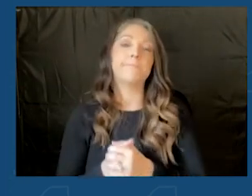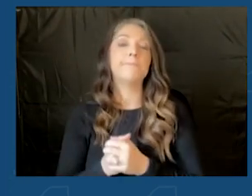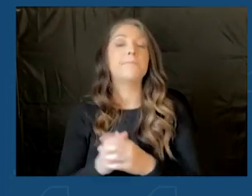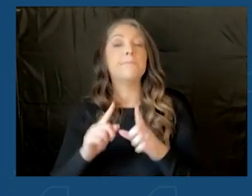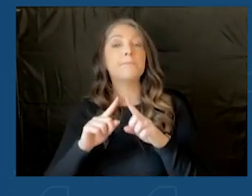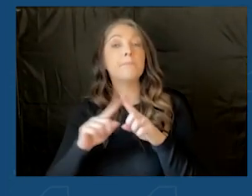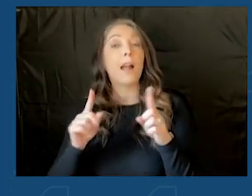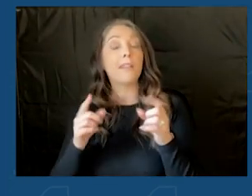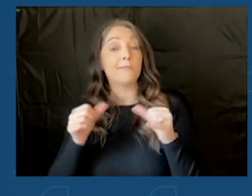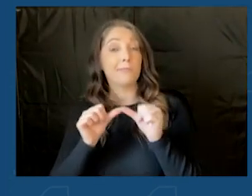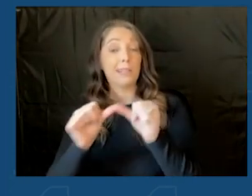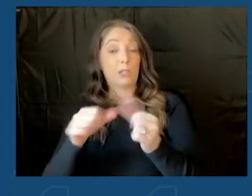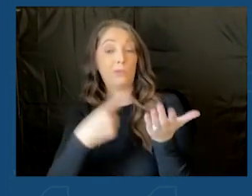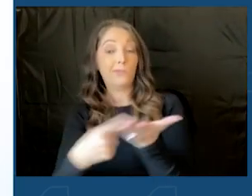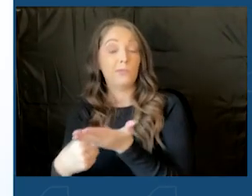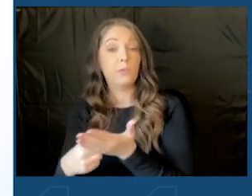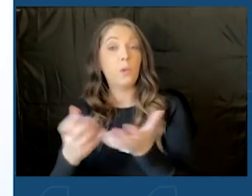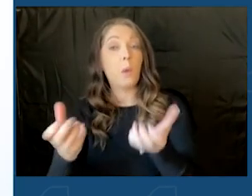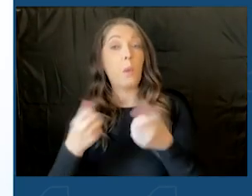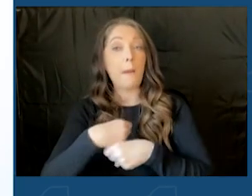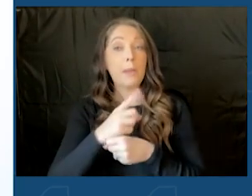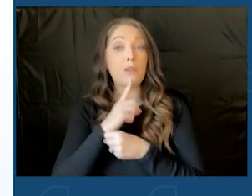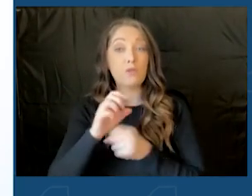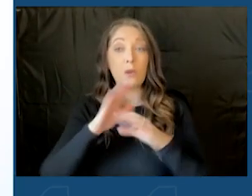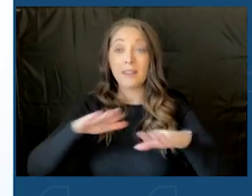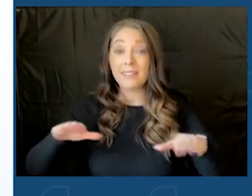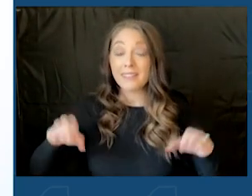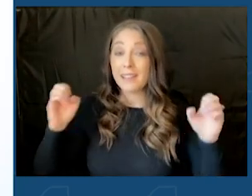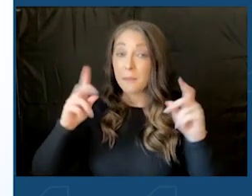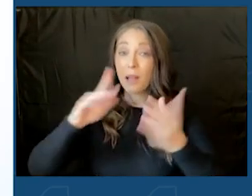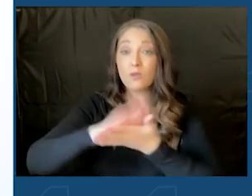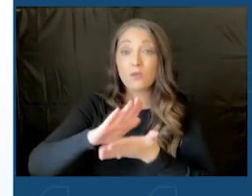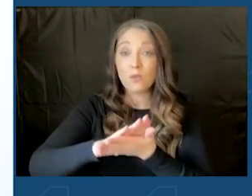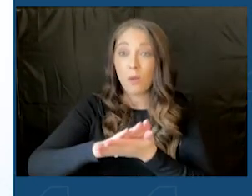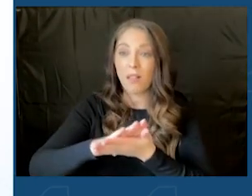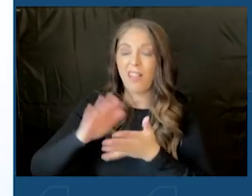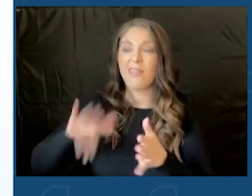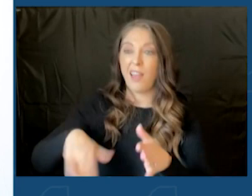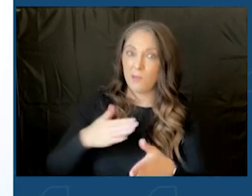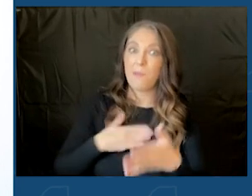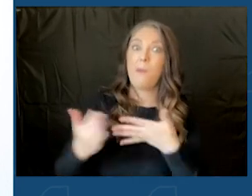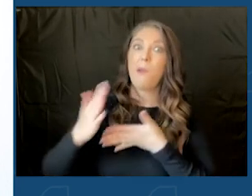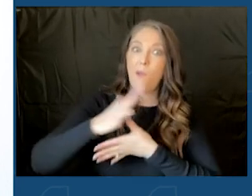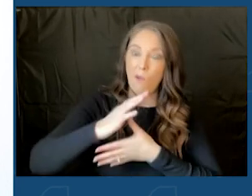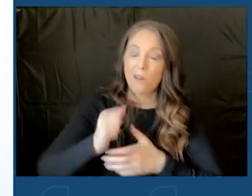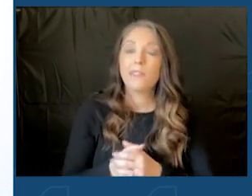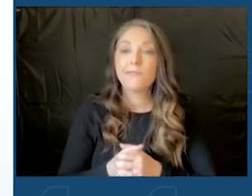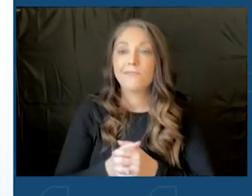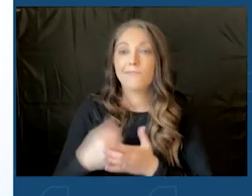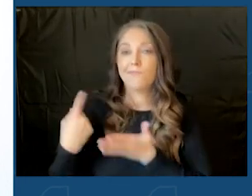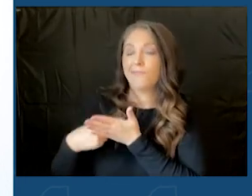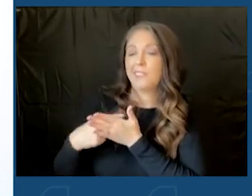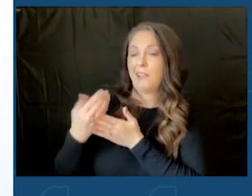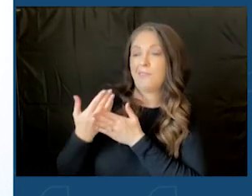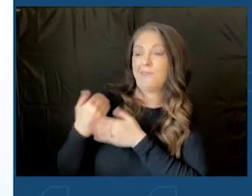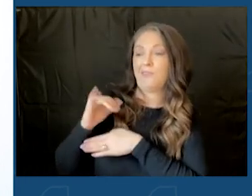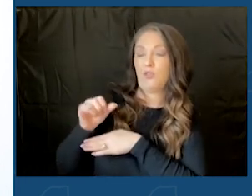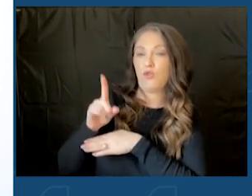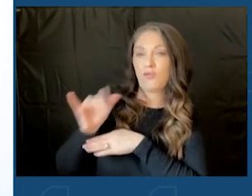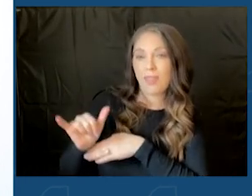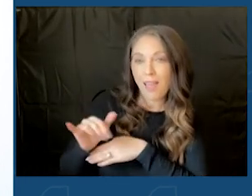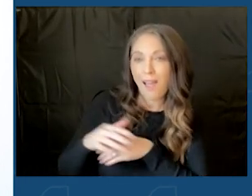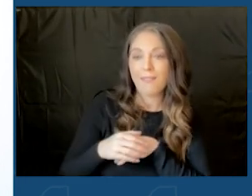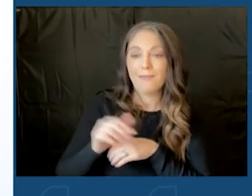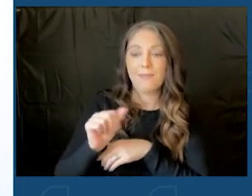want to make sure we are getting kids back to school. That was my other number one priority. We talked about this in July. We talked about our fall surge plan on August